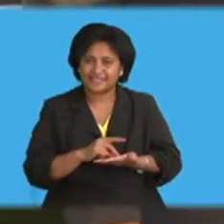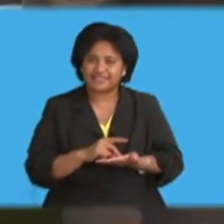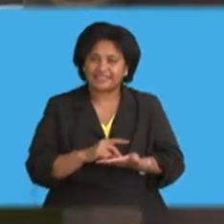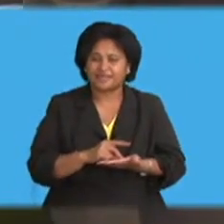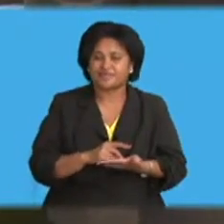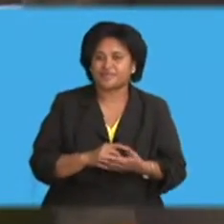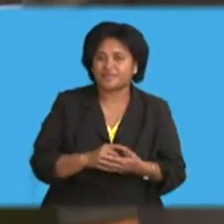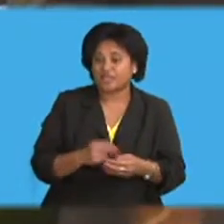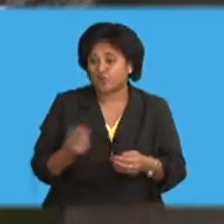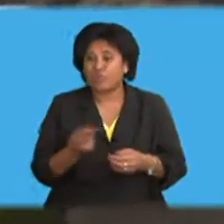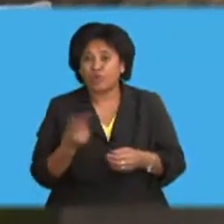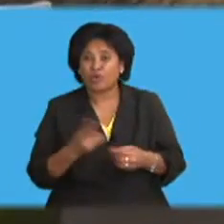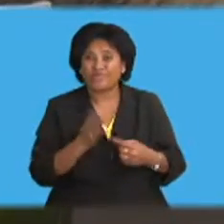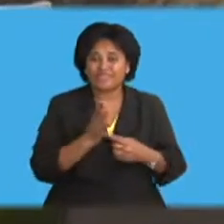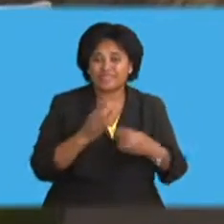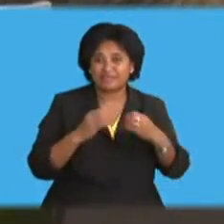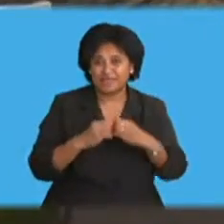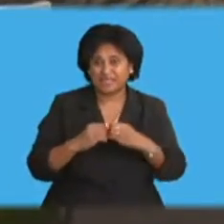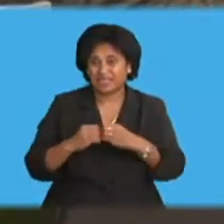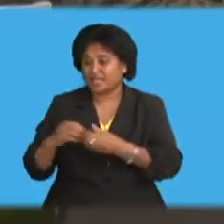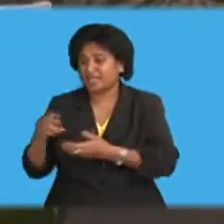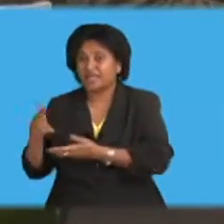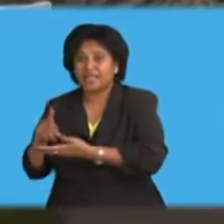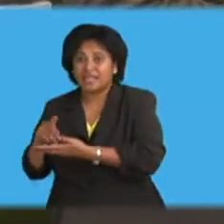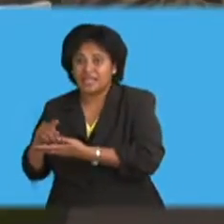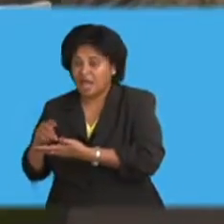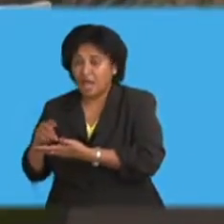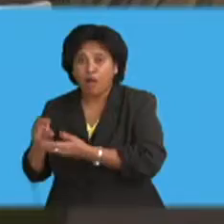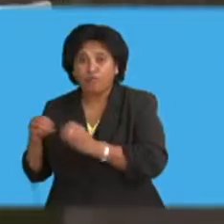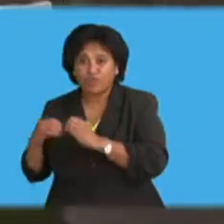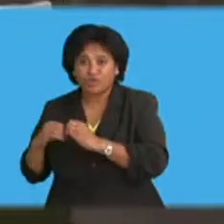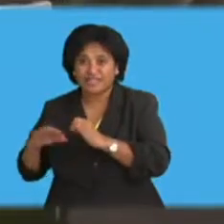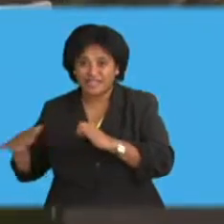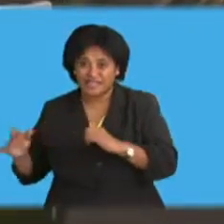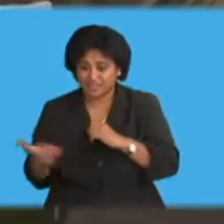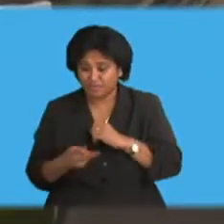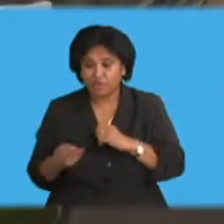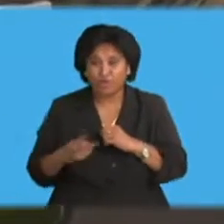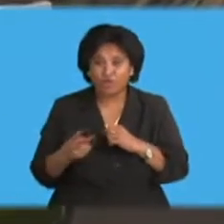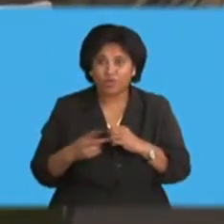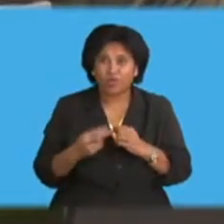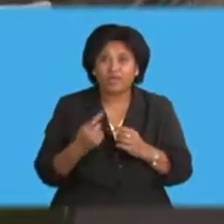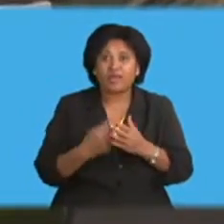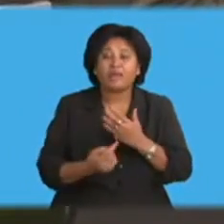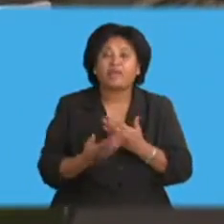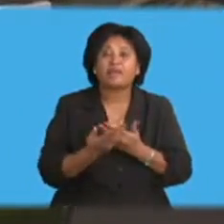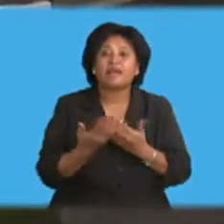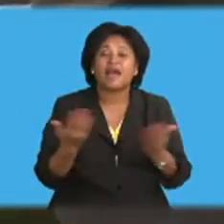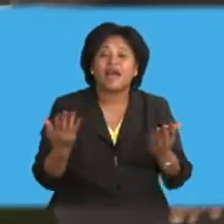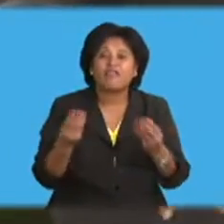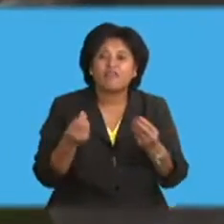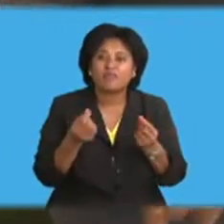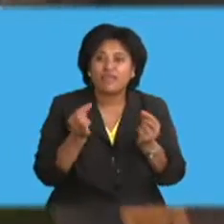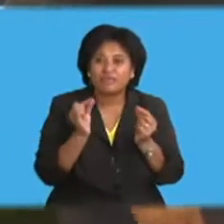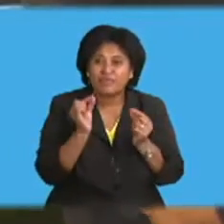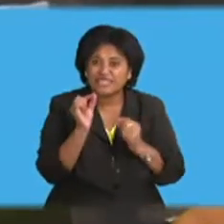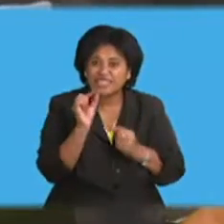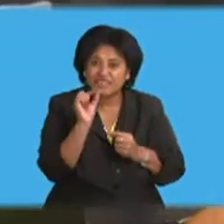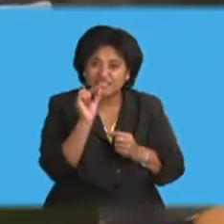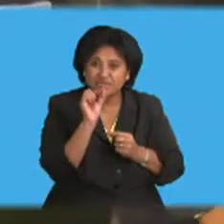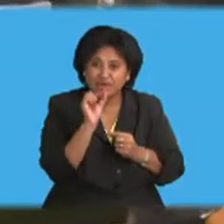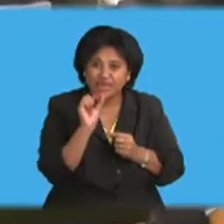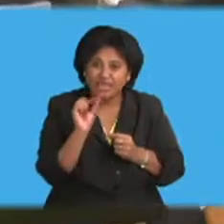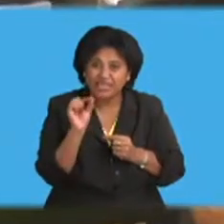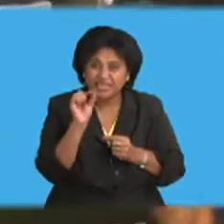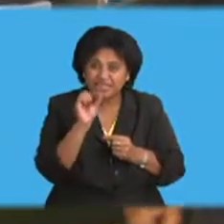diseases, Madam Speaker, are caused by bacteria. So the laboratory testing will confirm